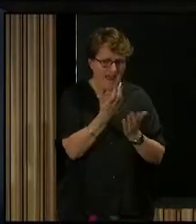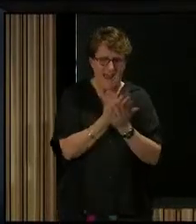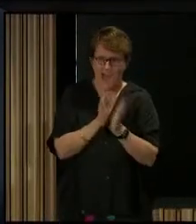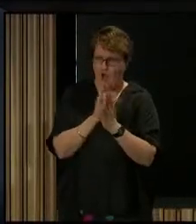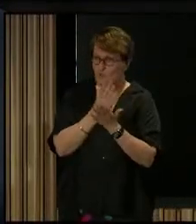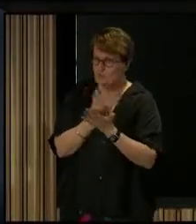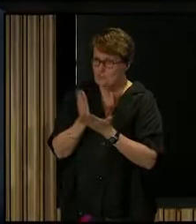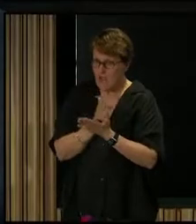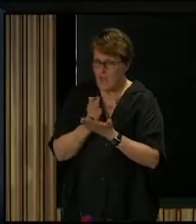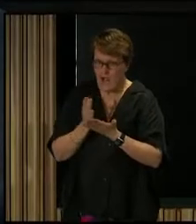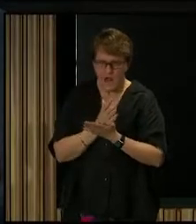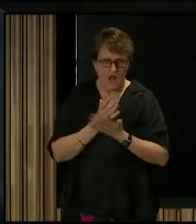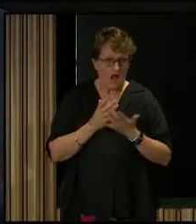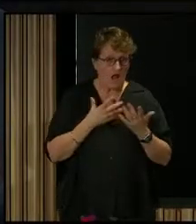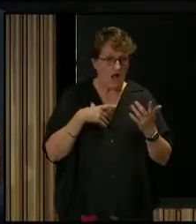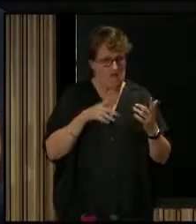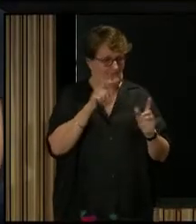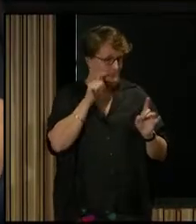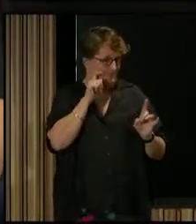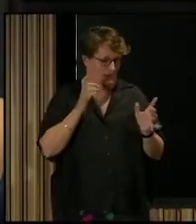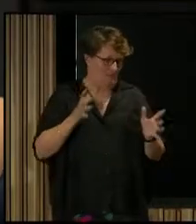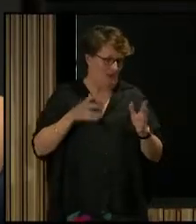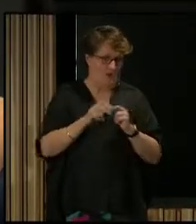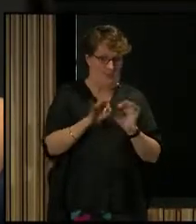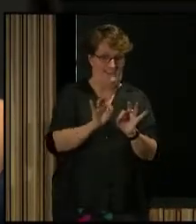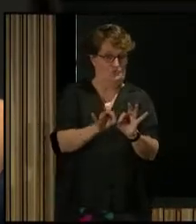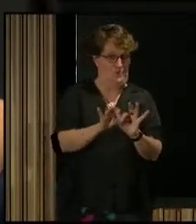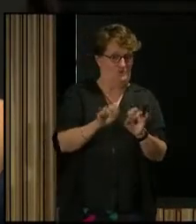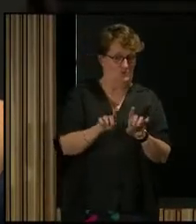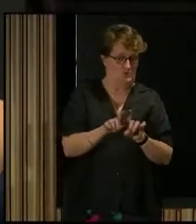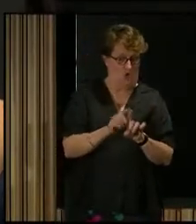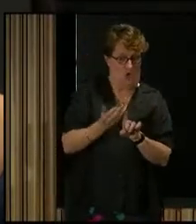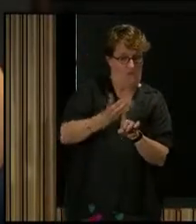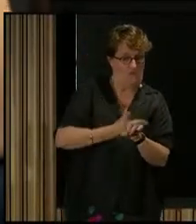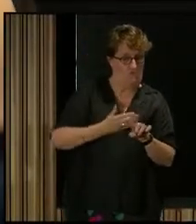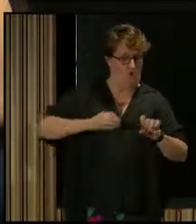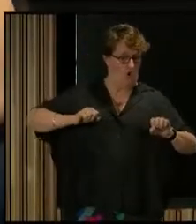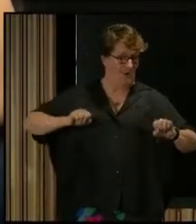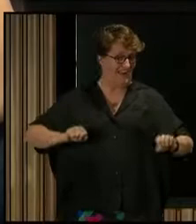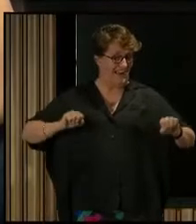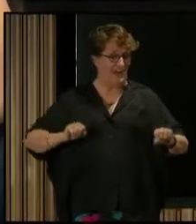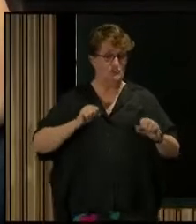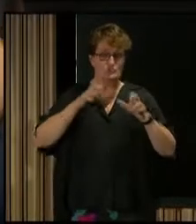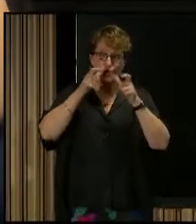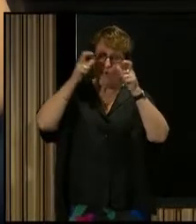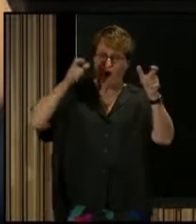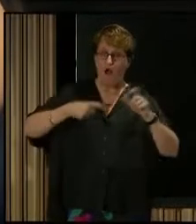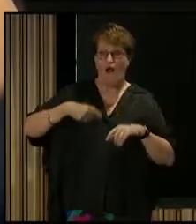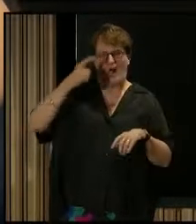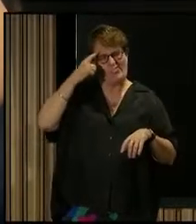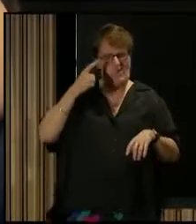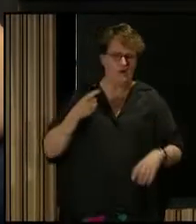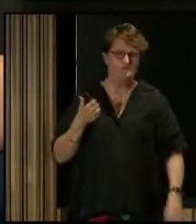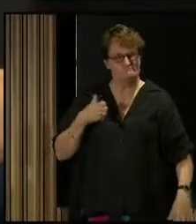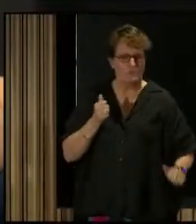because funnily enough, with our Auslan interpreters here, I, prior to couch choir, I thought I was a pretty free thinker with music, with my pub choir